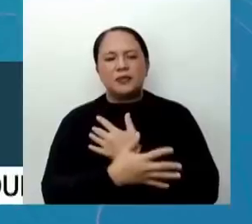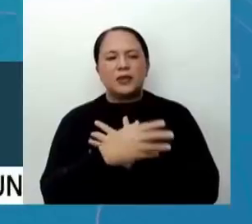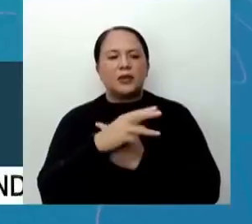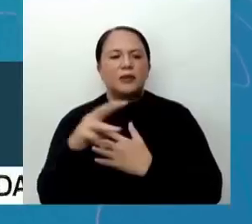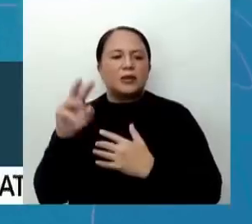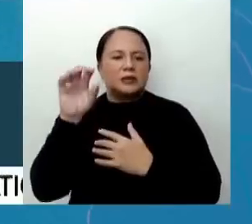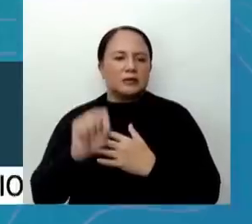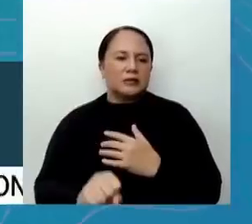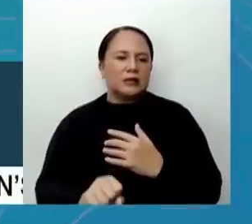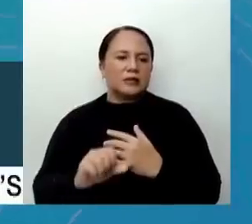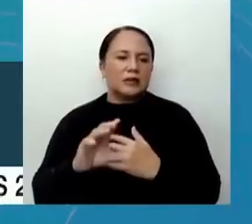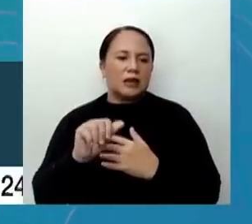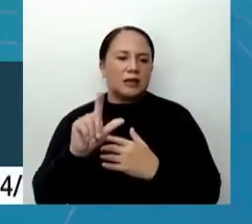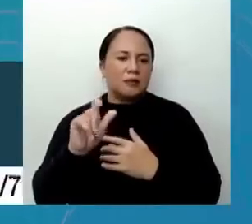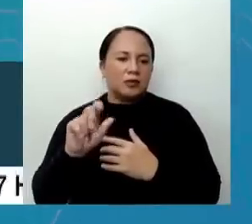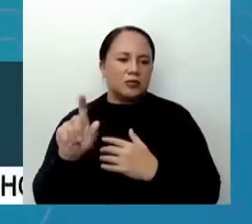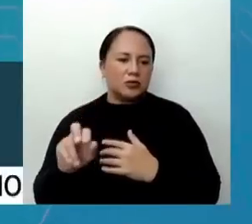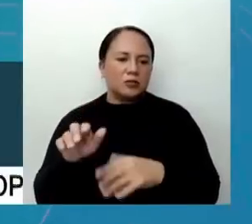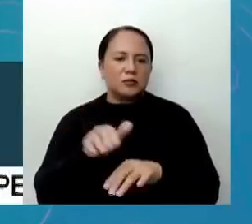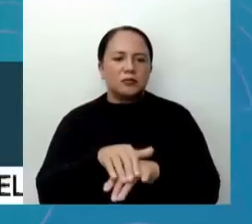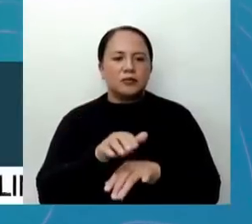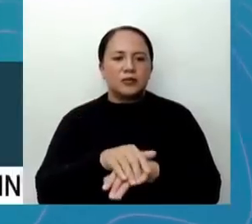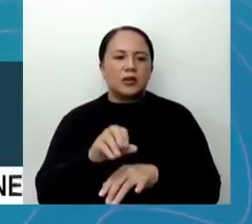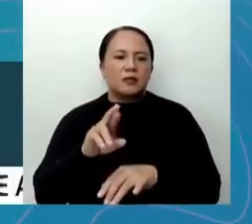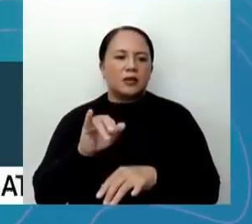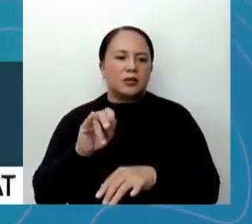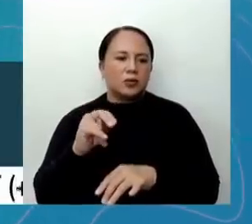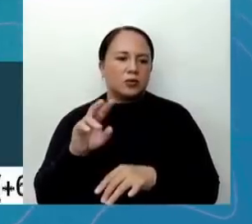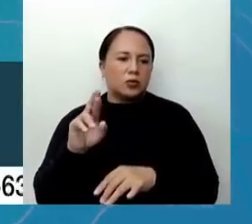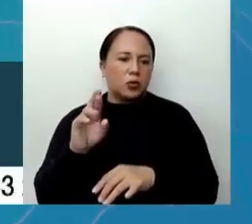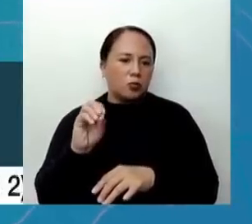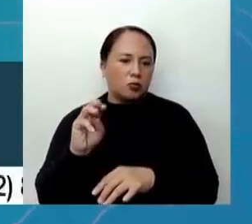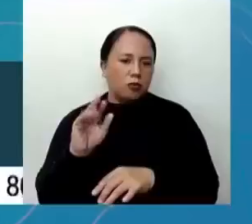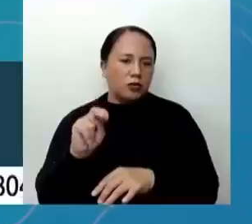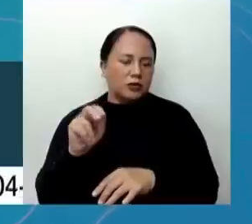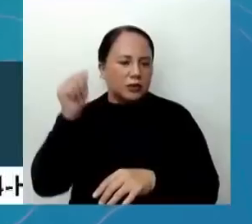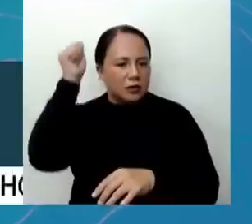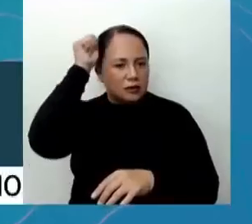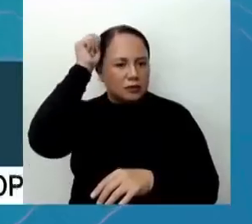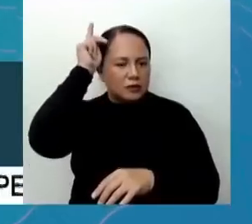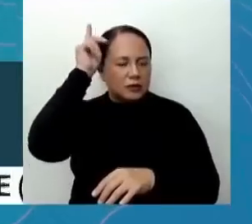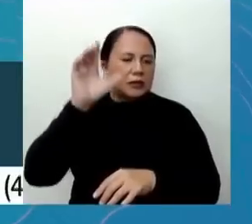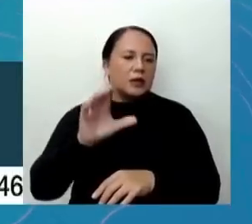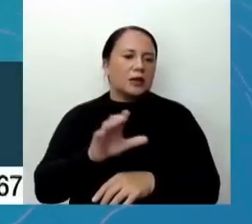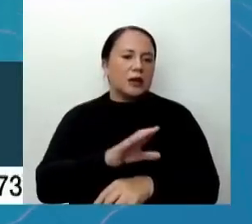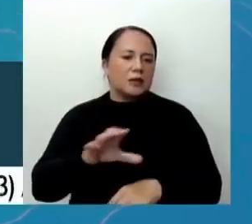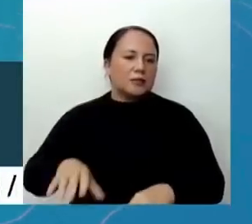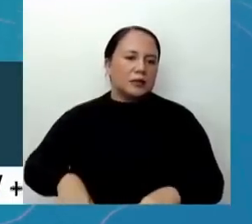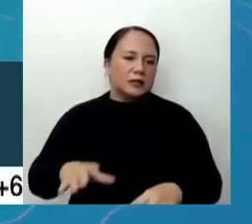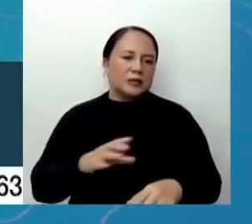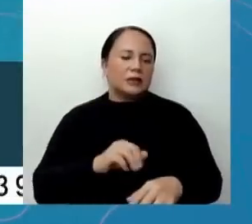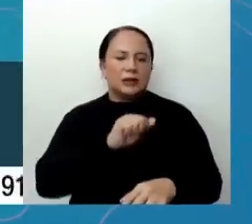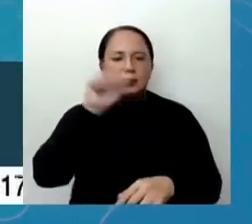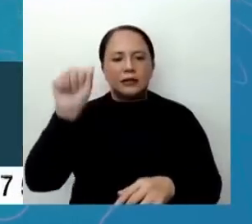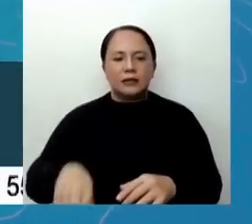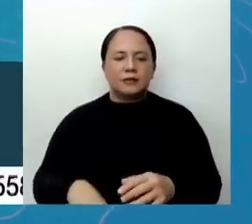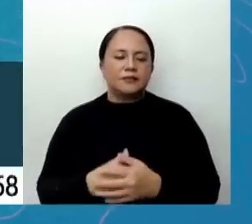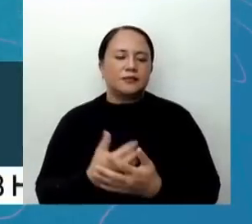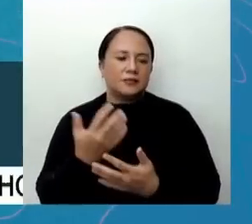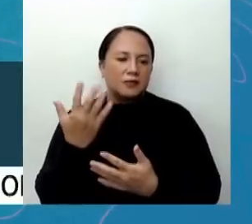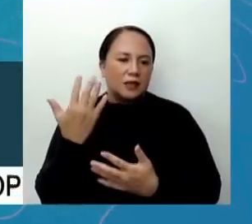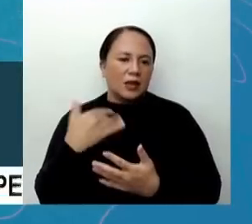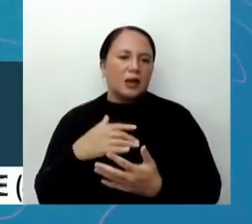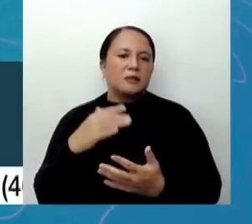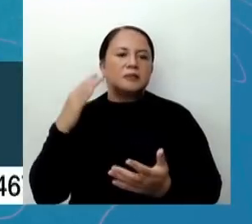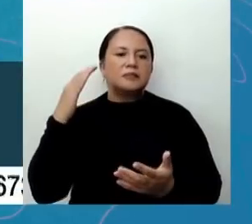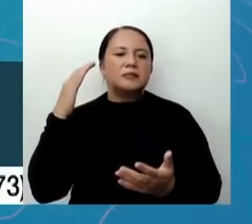coastlines of Calabarzon, Mindoro, Marinduque, Romblon, Aklan, Capiz, and Antique due to habagat. Betty will slow down